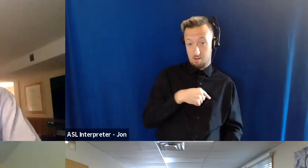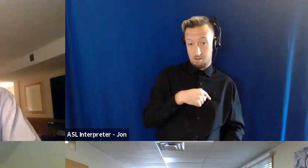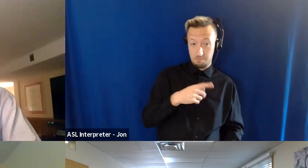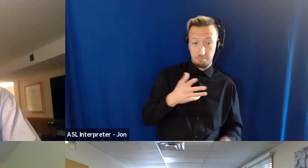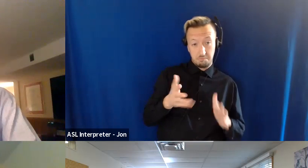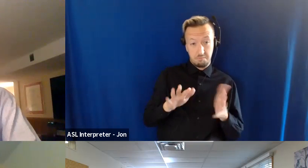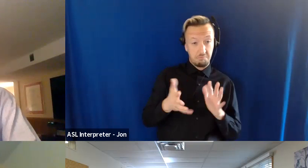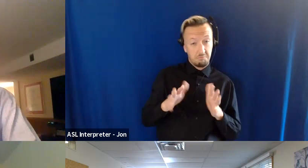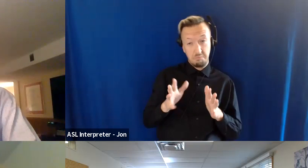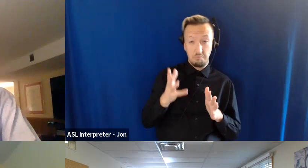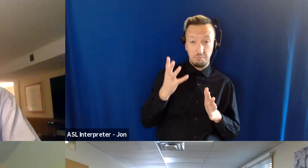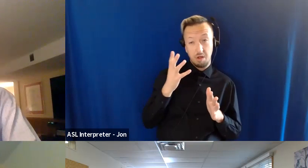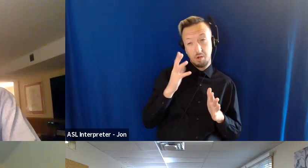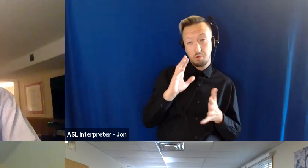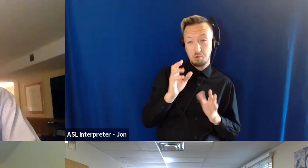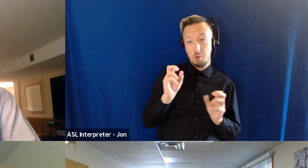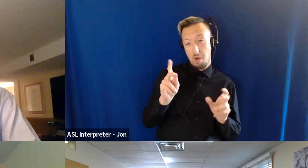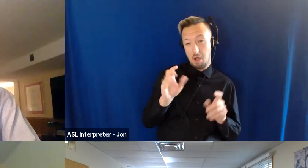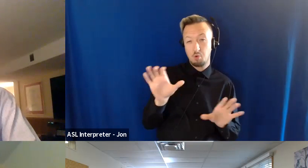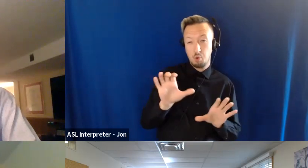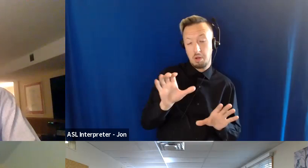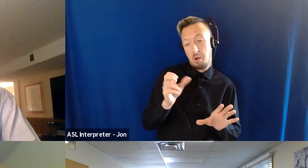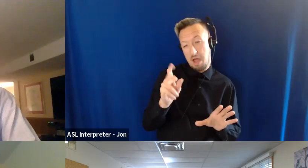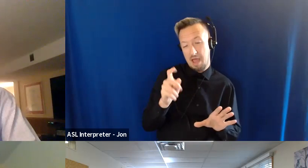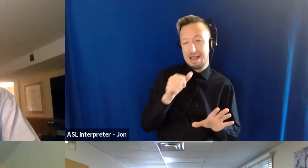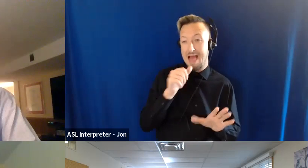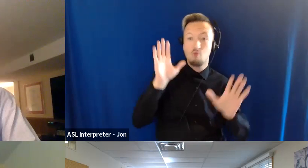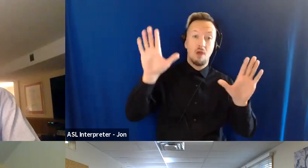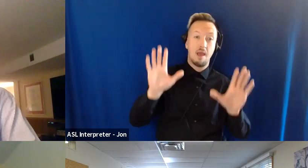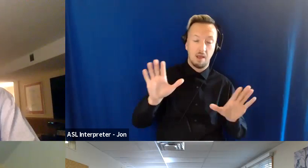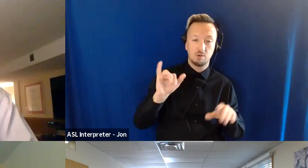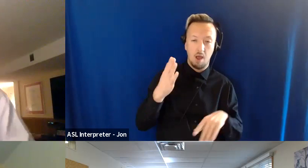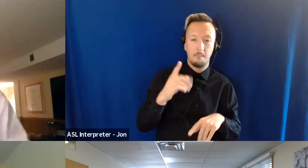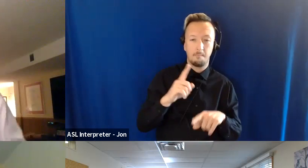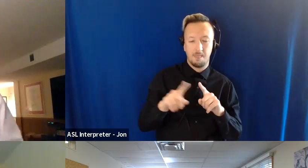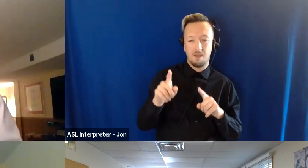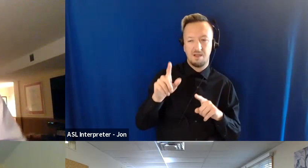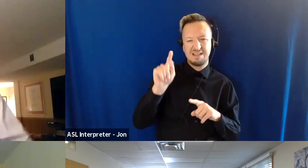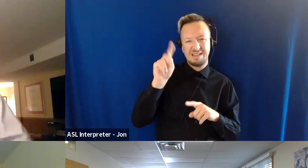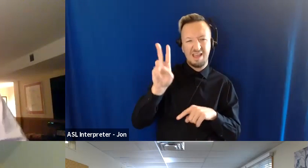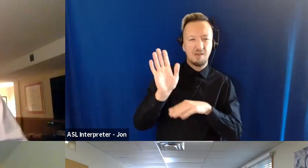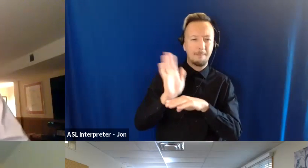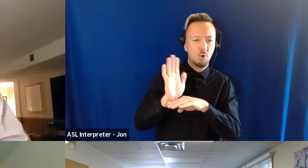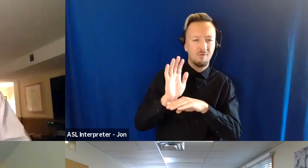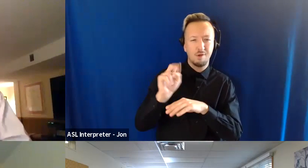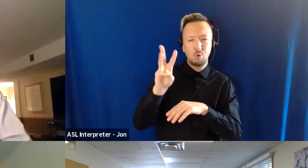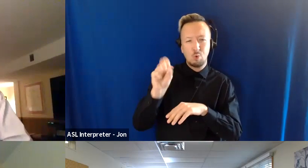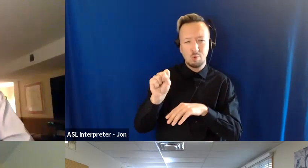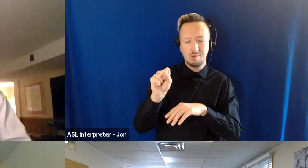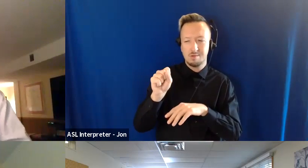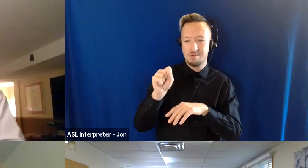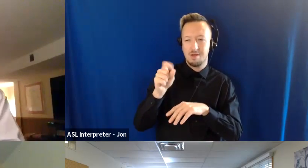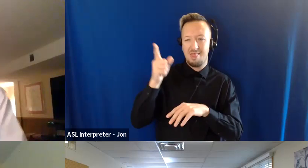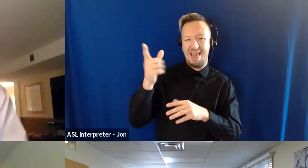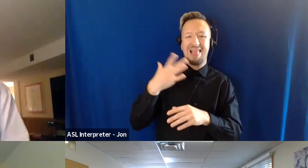kind of doing a good job, but not really. I mean, for them, to me, the media just wants the bad news. They don't want to cover the